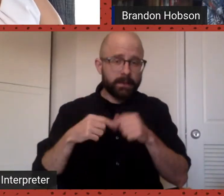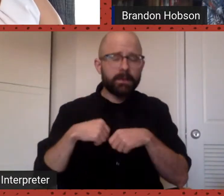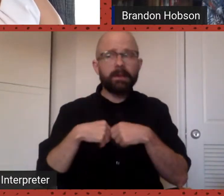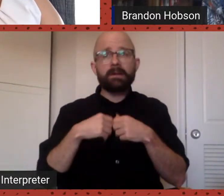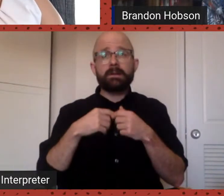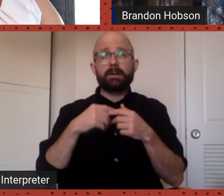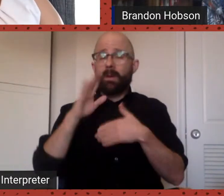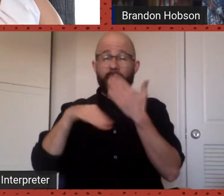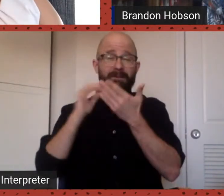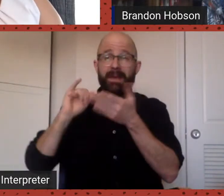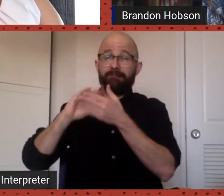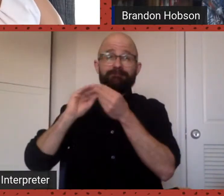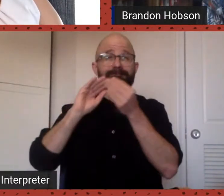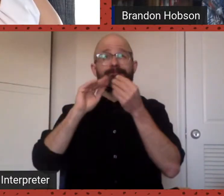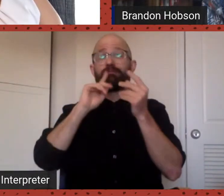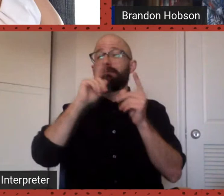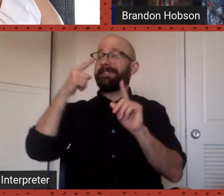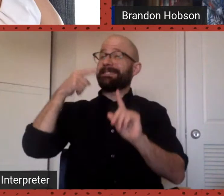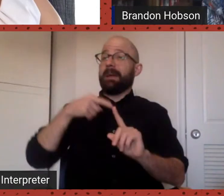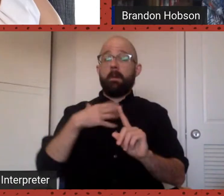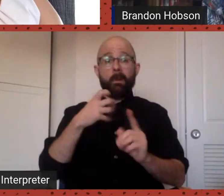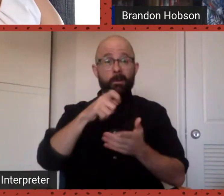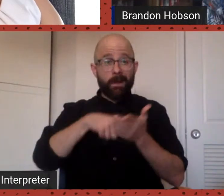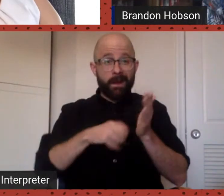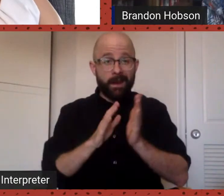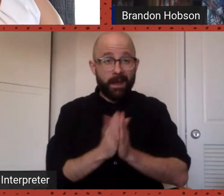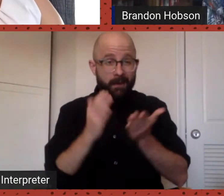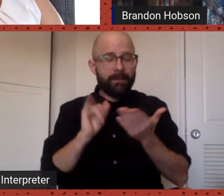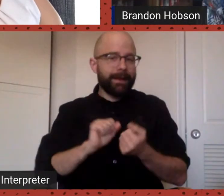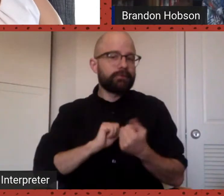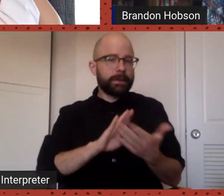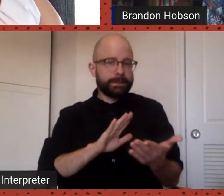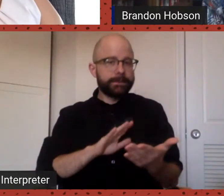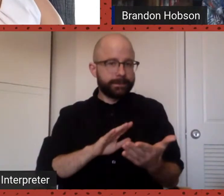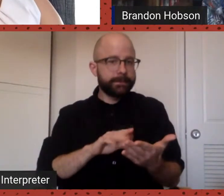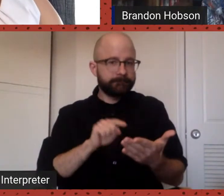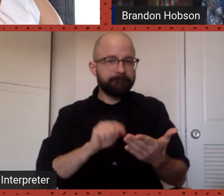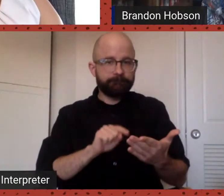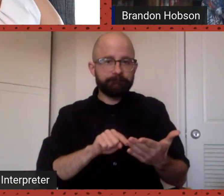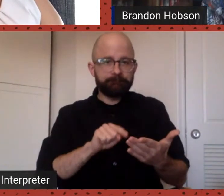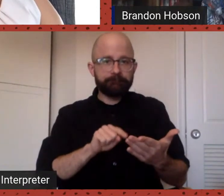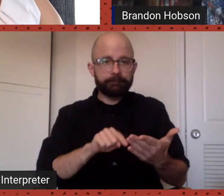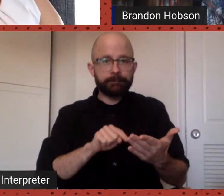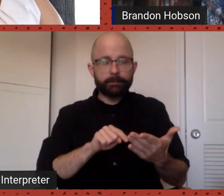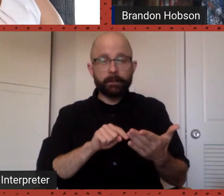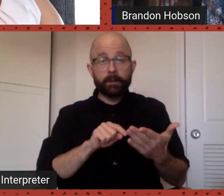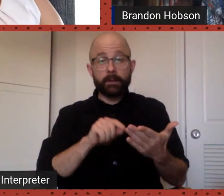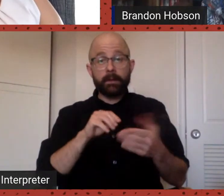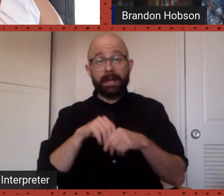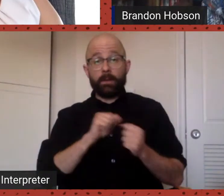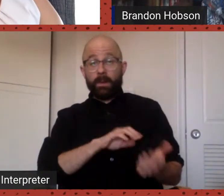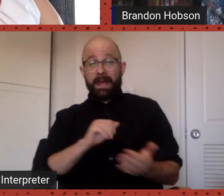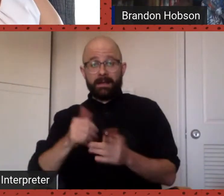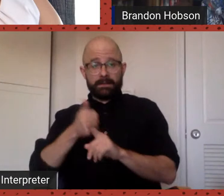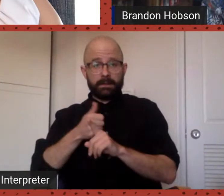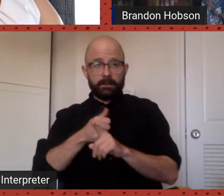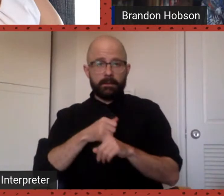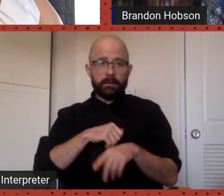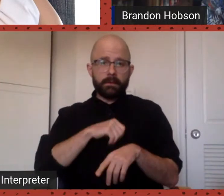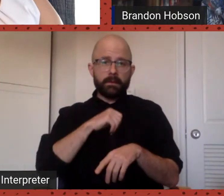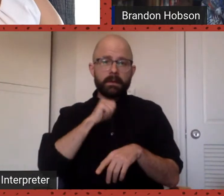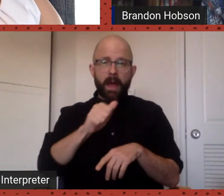of address some of these things in ways that I hope have not been structured or